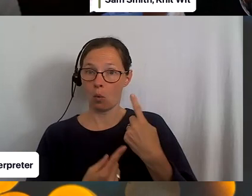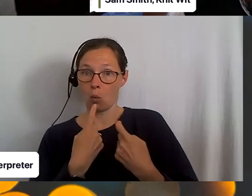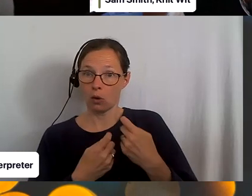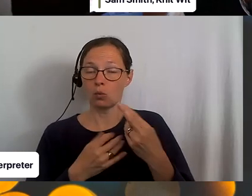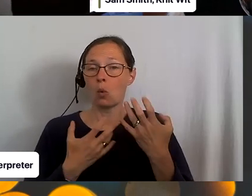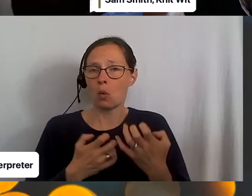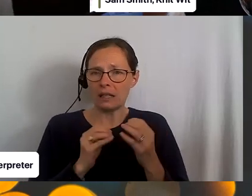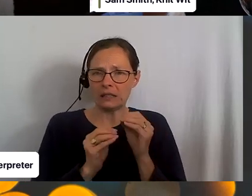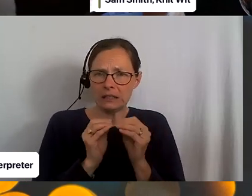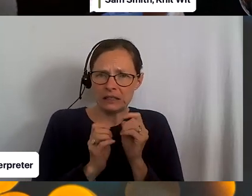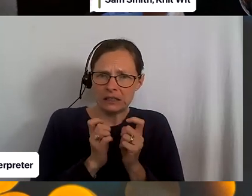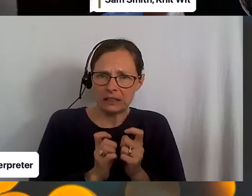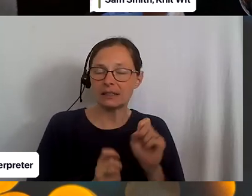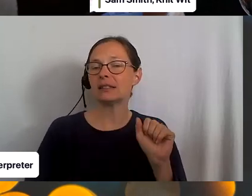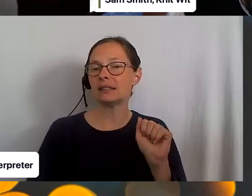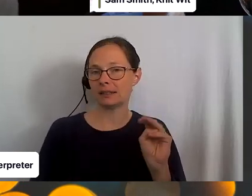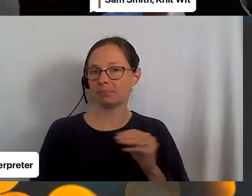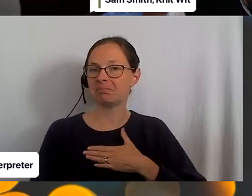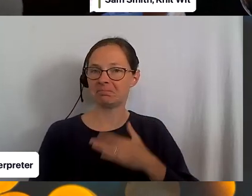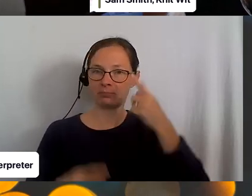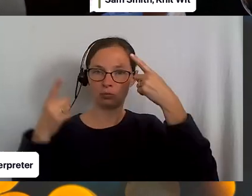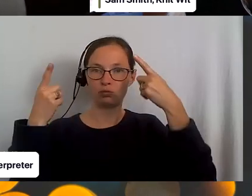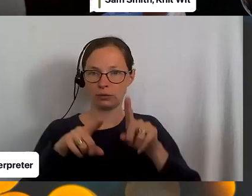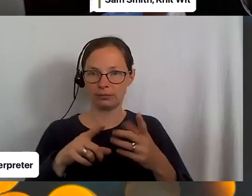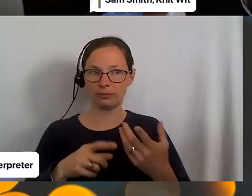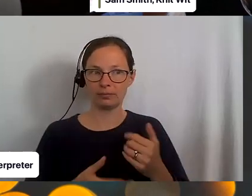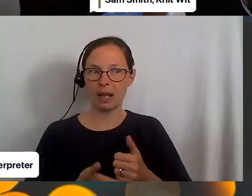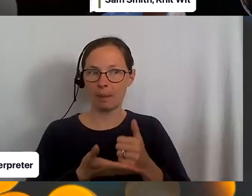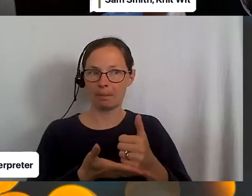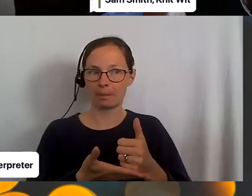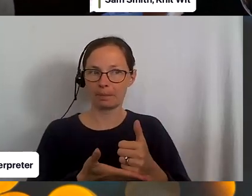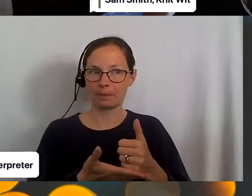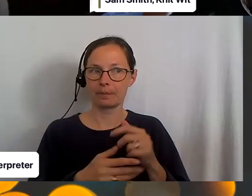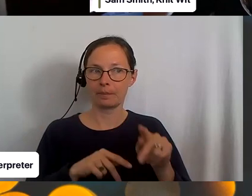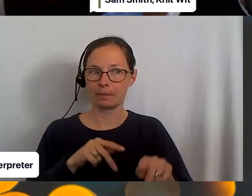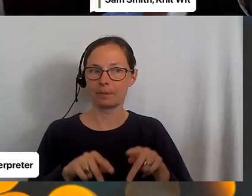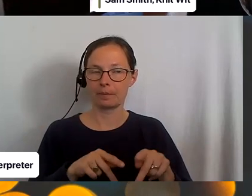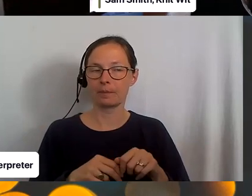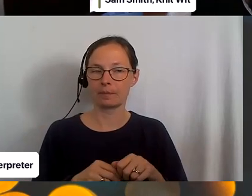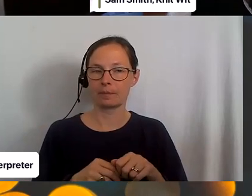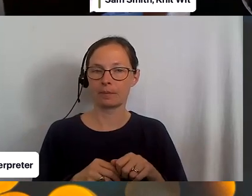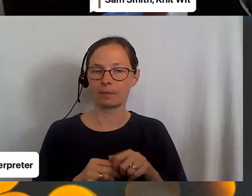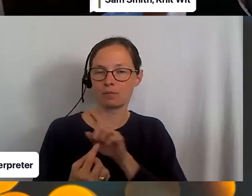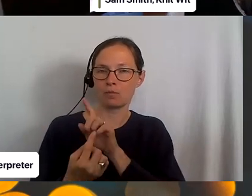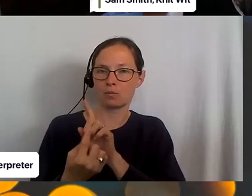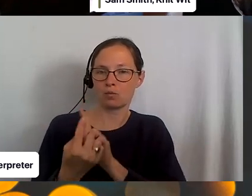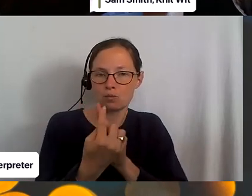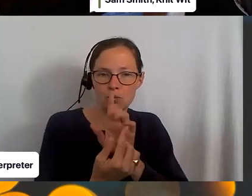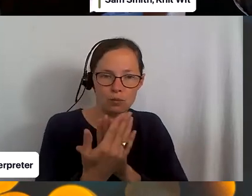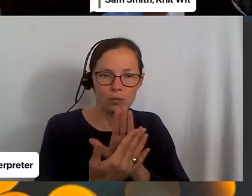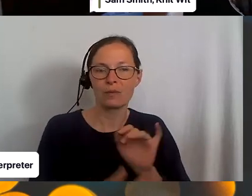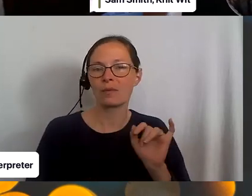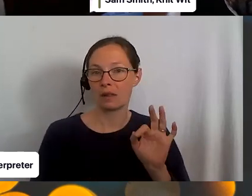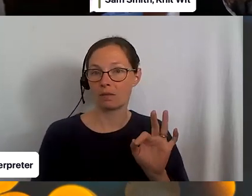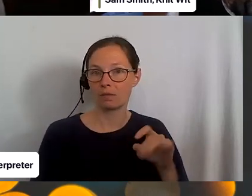has agreed to help people on a person by person basis if